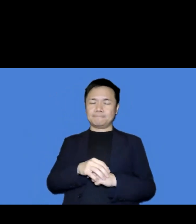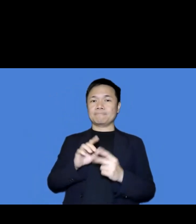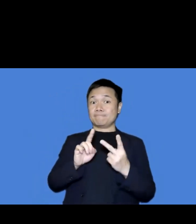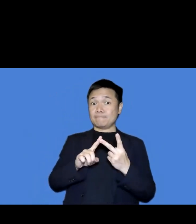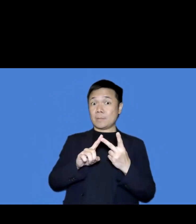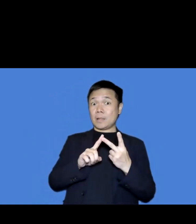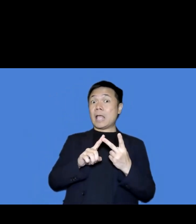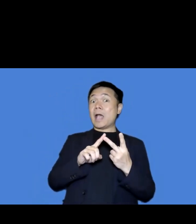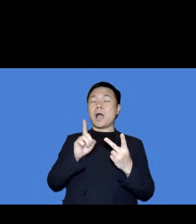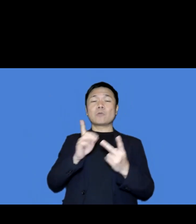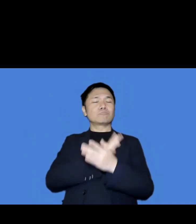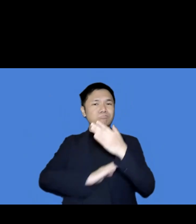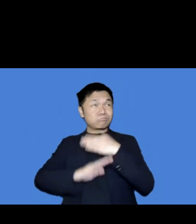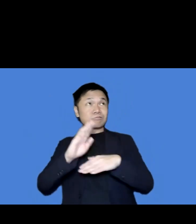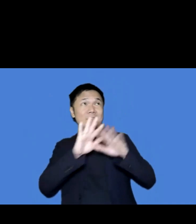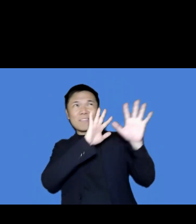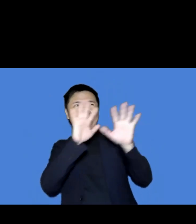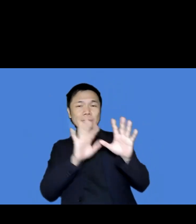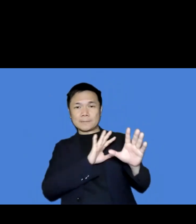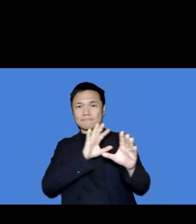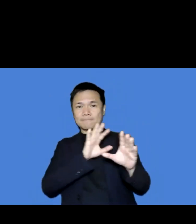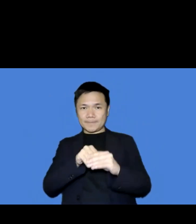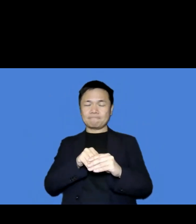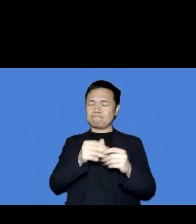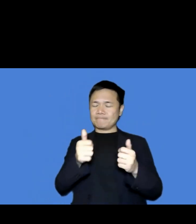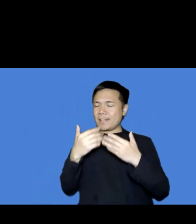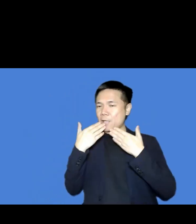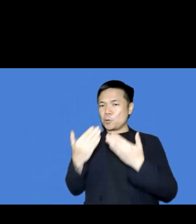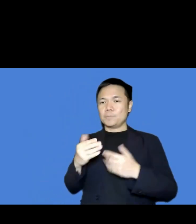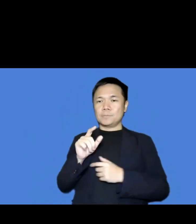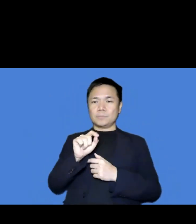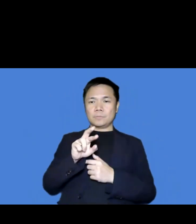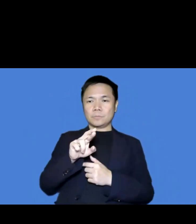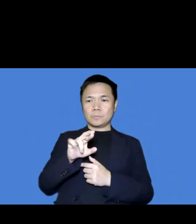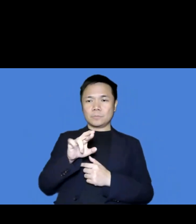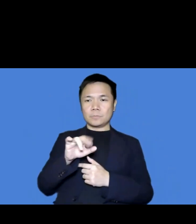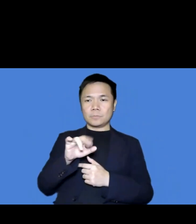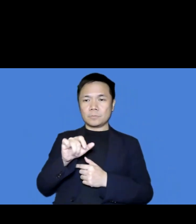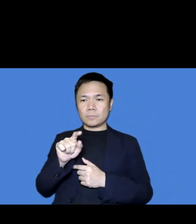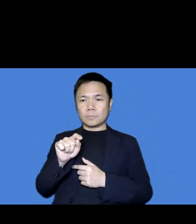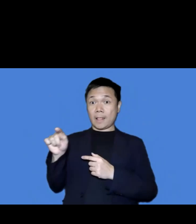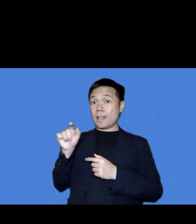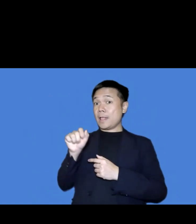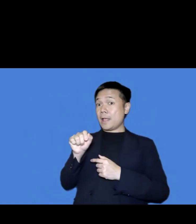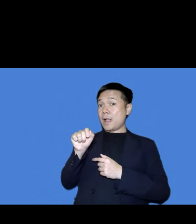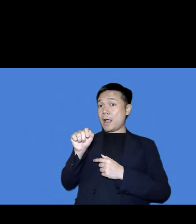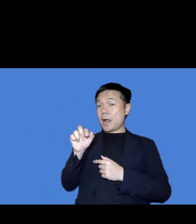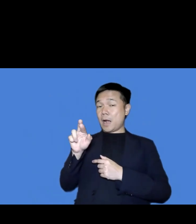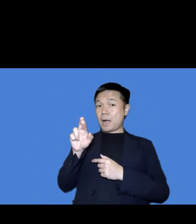disability inclusive climate action. And we have a response for you from Arman on the chat. He